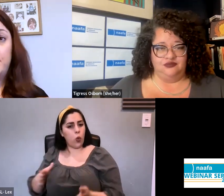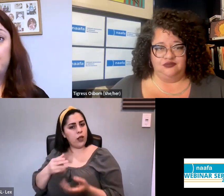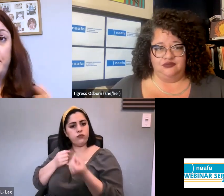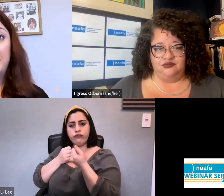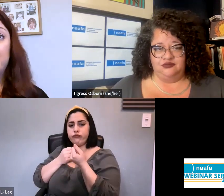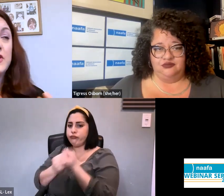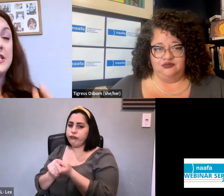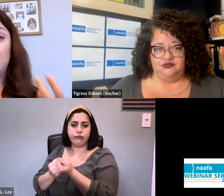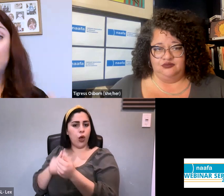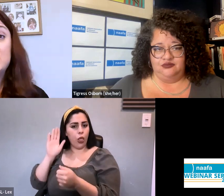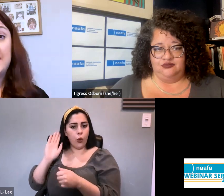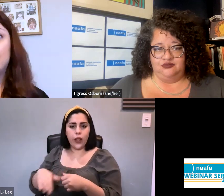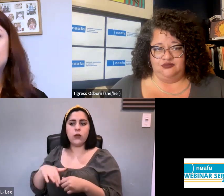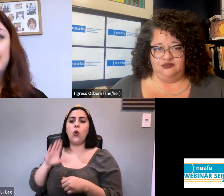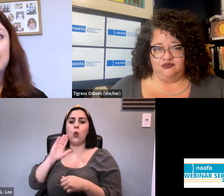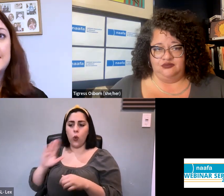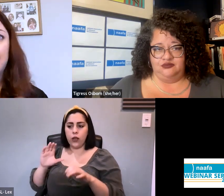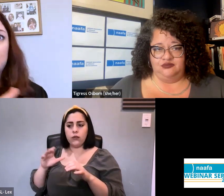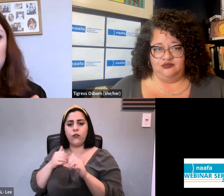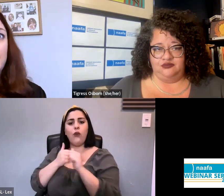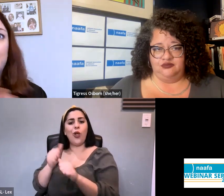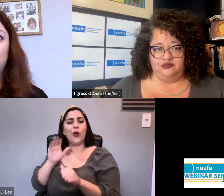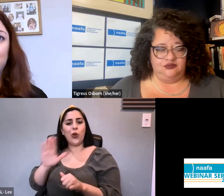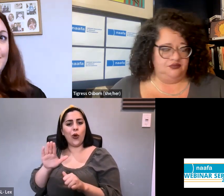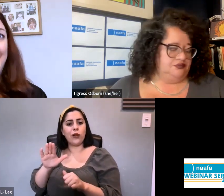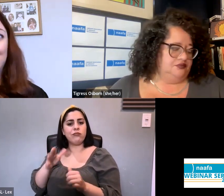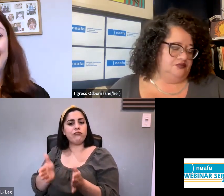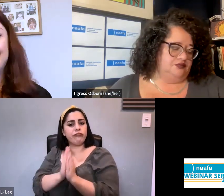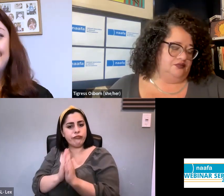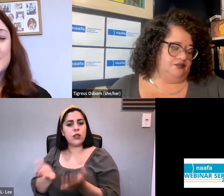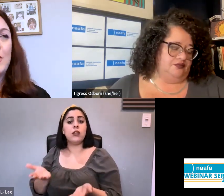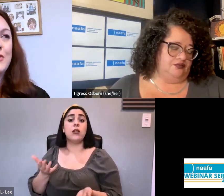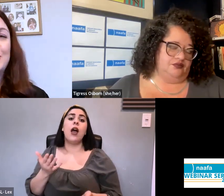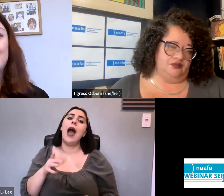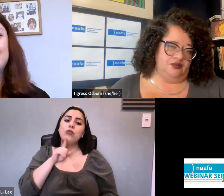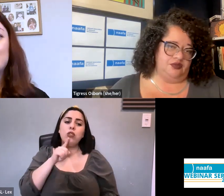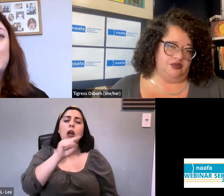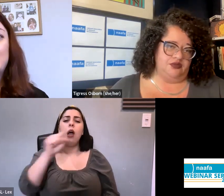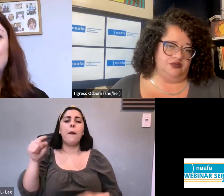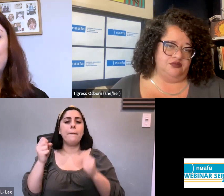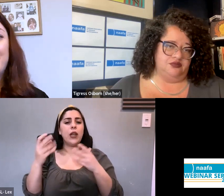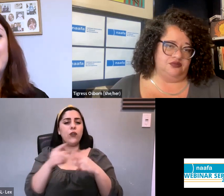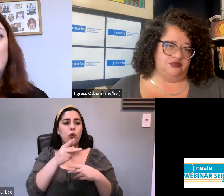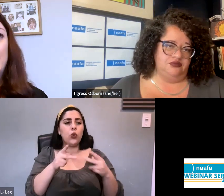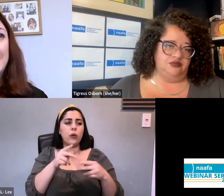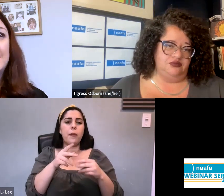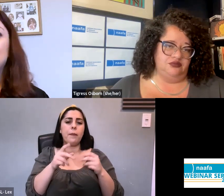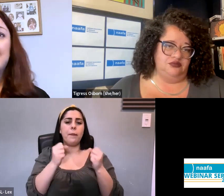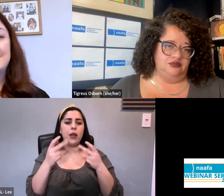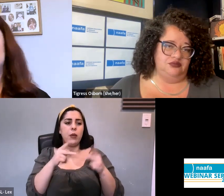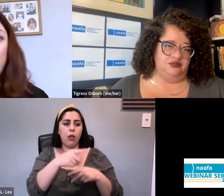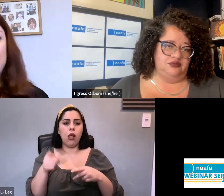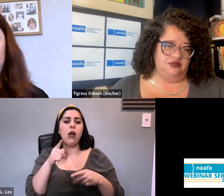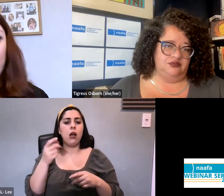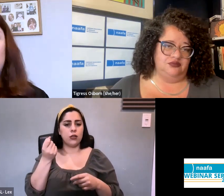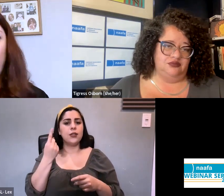That would be the first thing, because the thing is, and I'm sure people can relate to this as well too, is those people who are fat phobic,